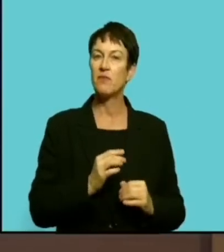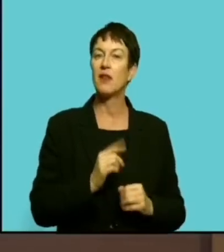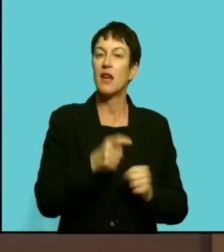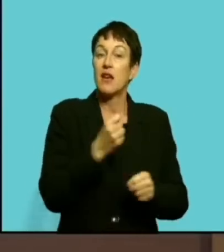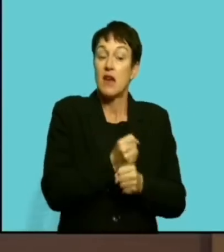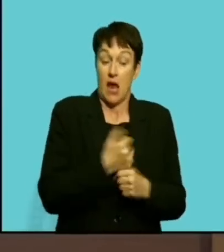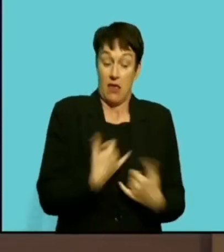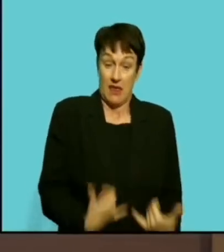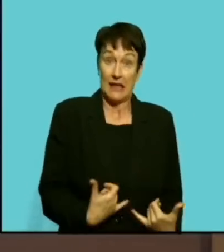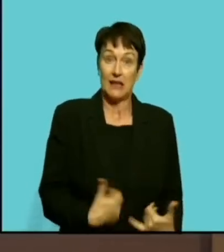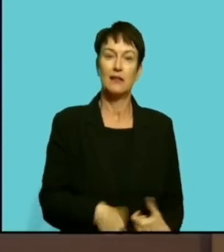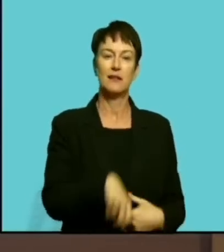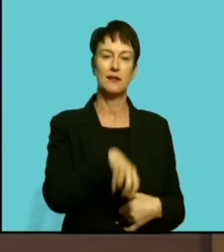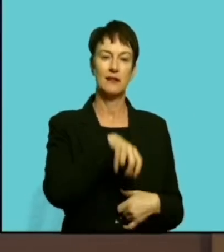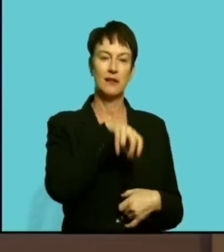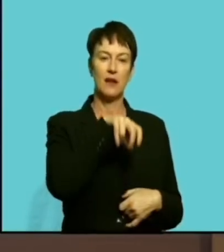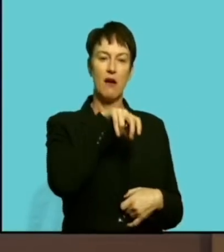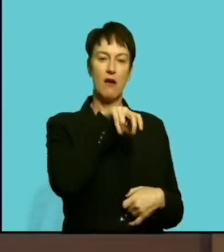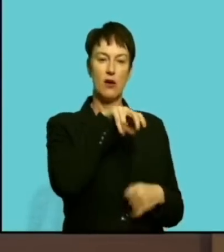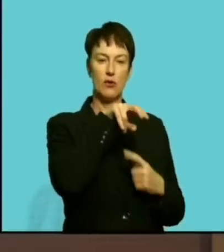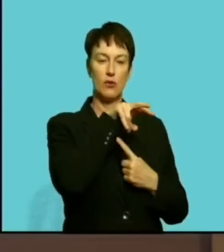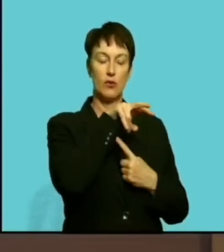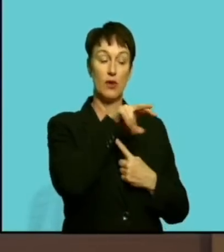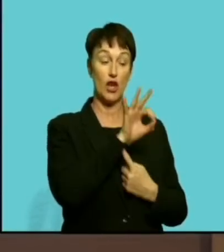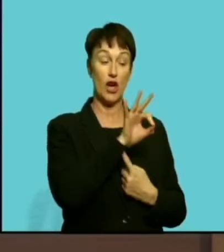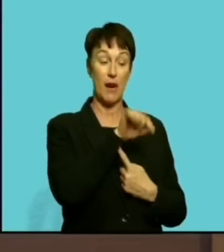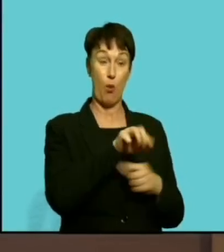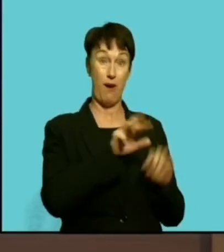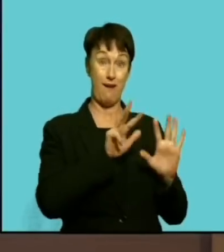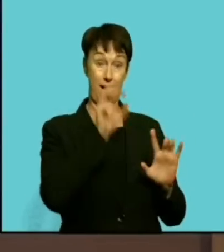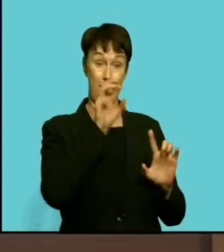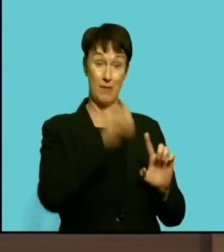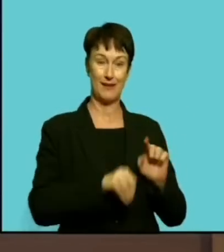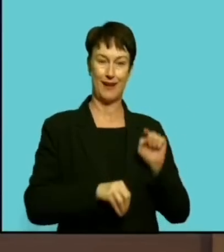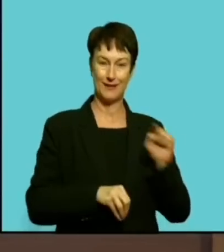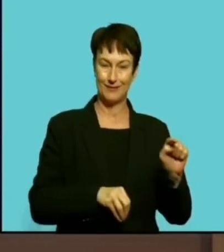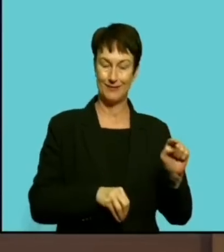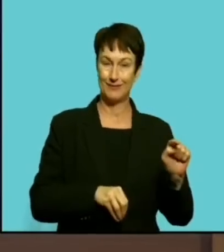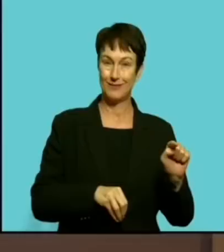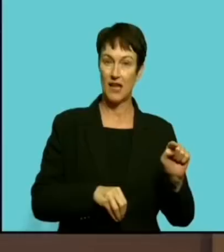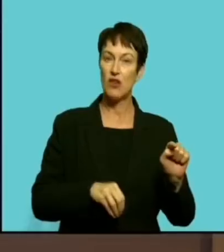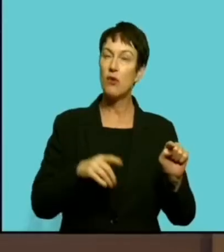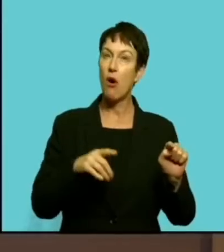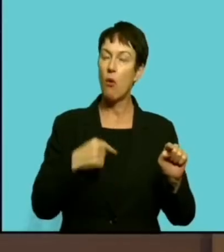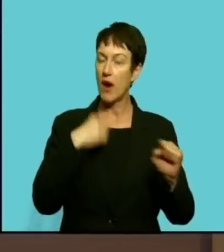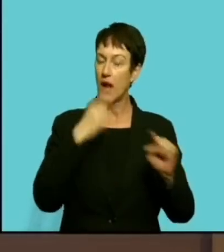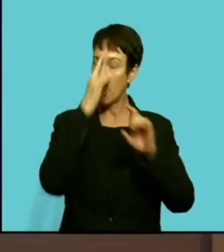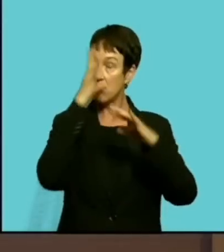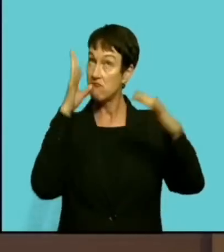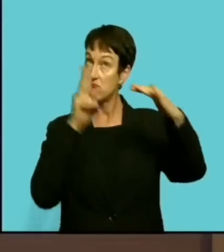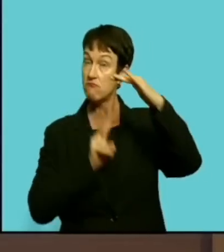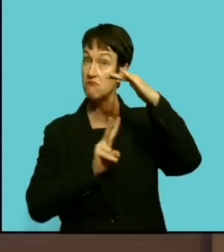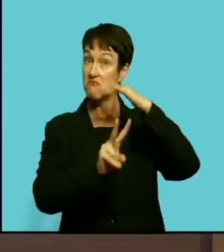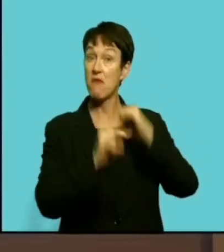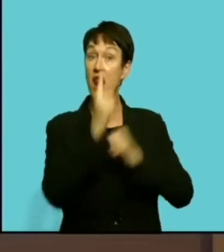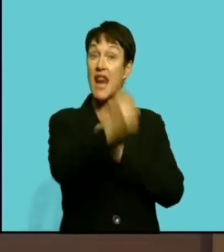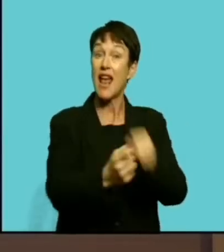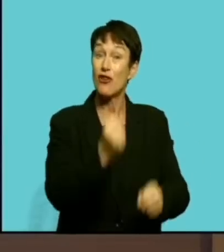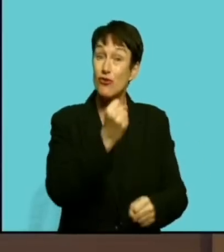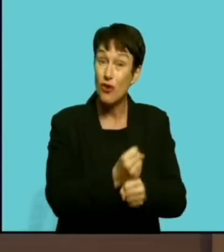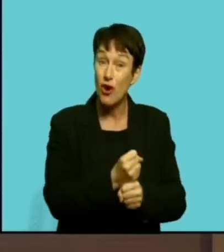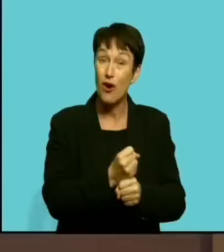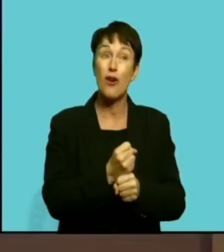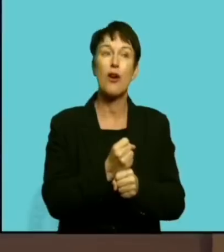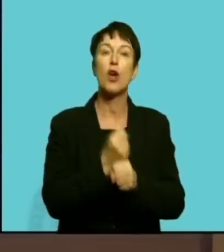2022 due to lower services price inflation. Our forecast for core inflation in 2023 and